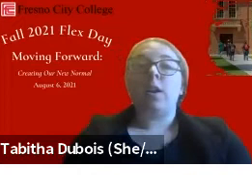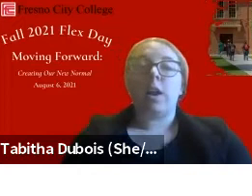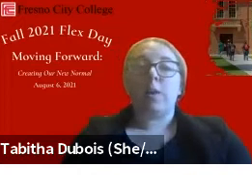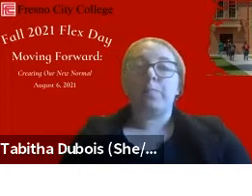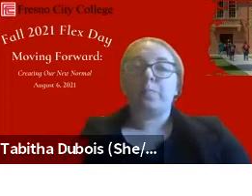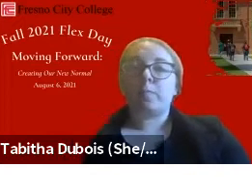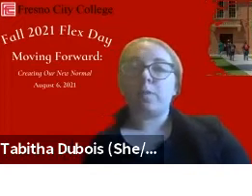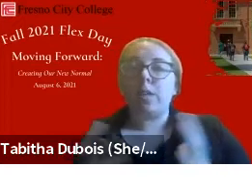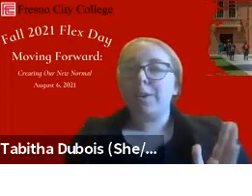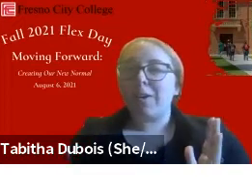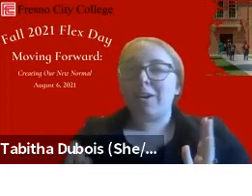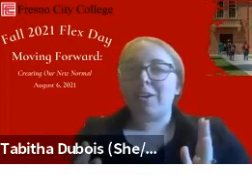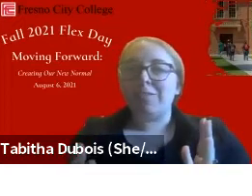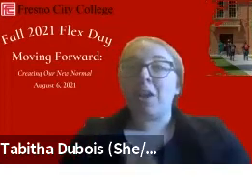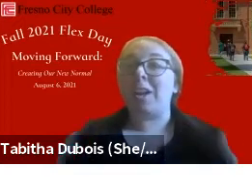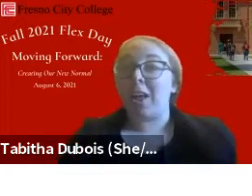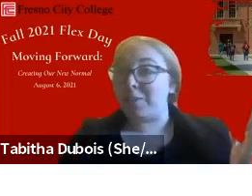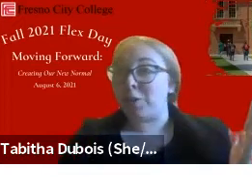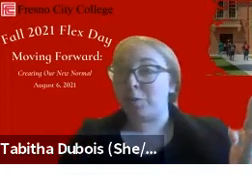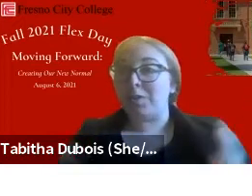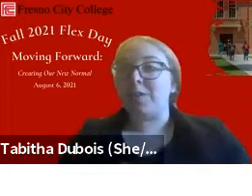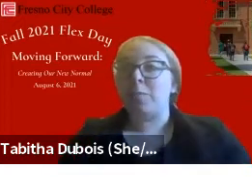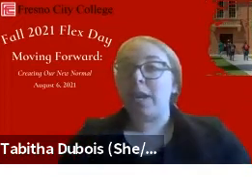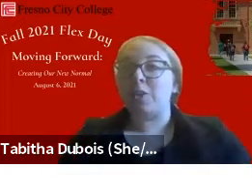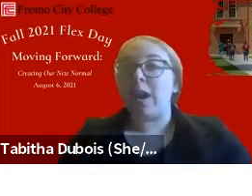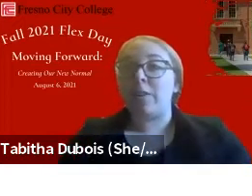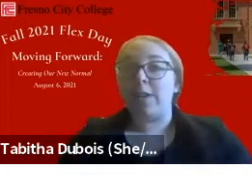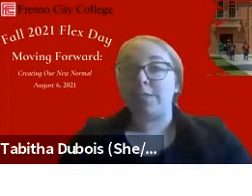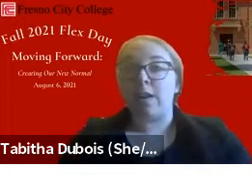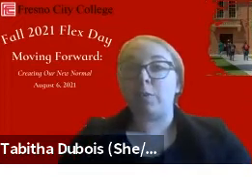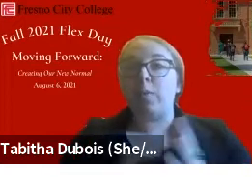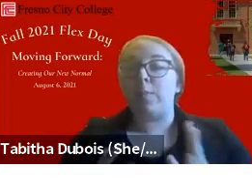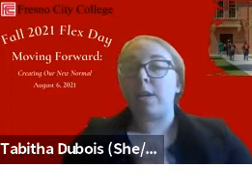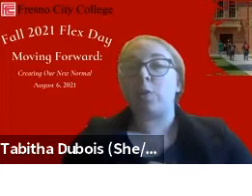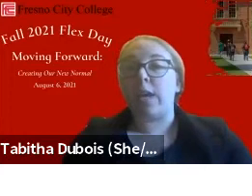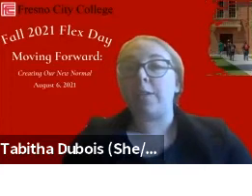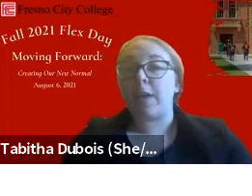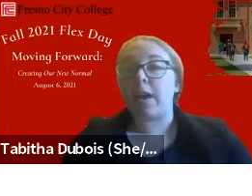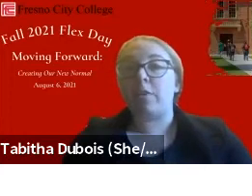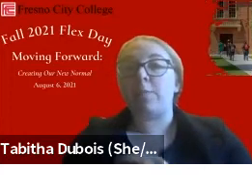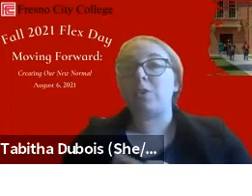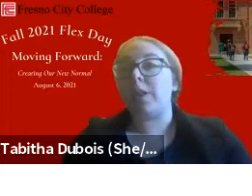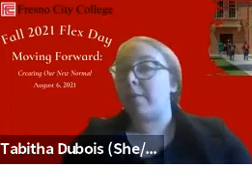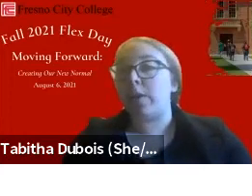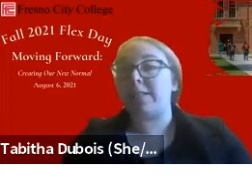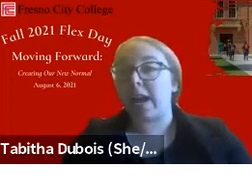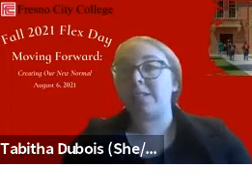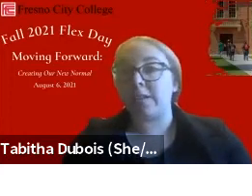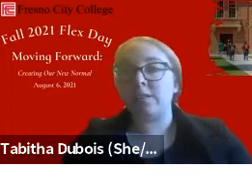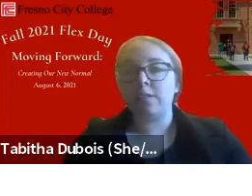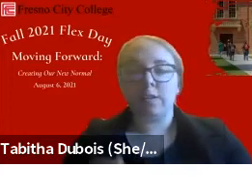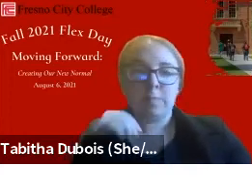you. There are not a lot of interpreters, and so making sure everything is covered, we want to make sure we can get that covered and make sure that everyone